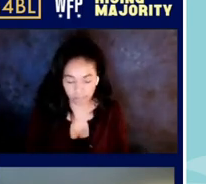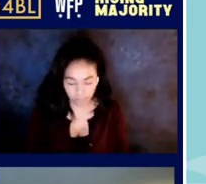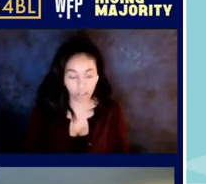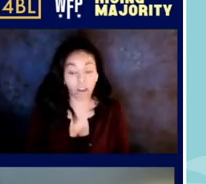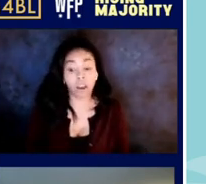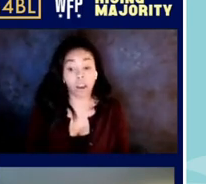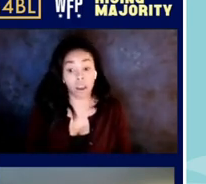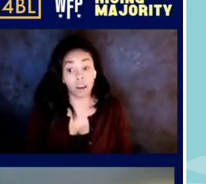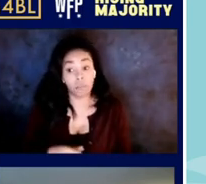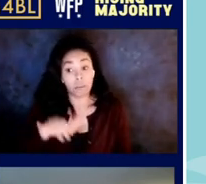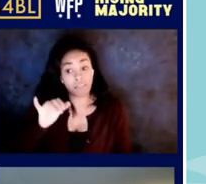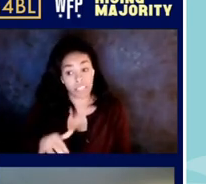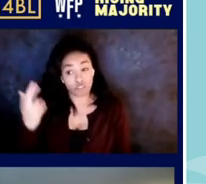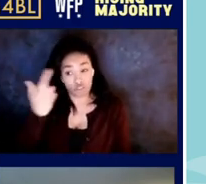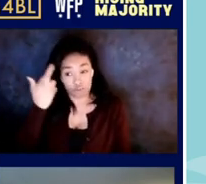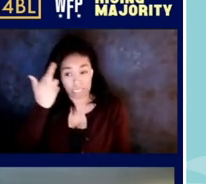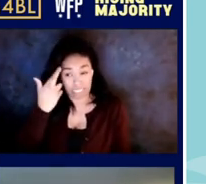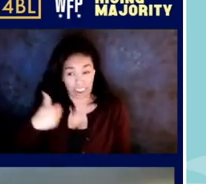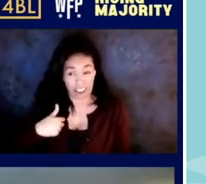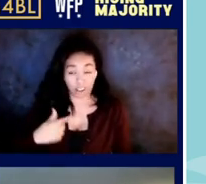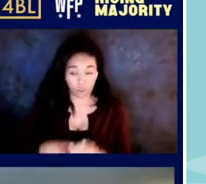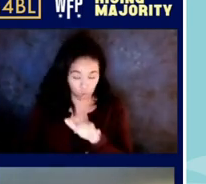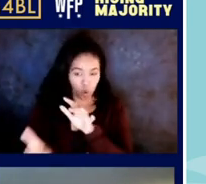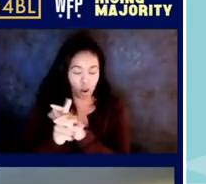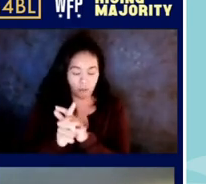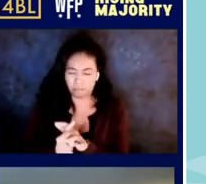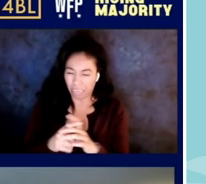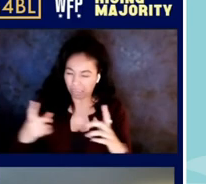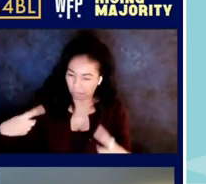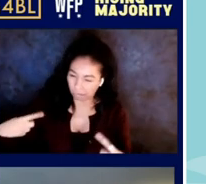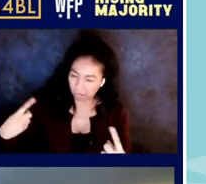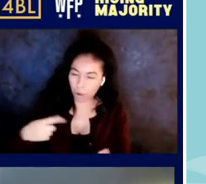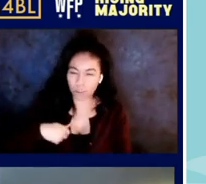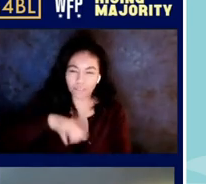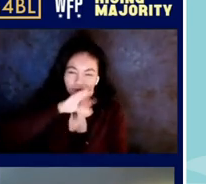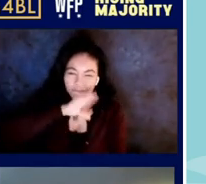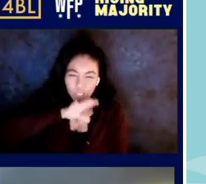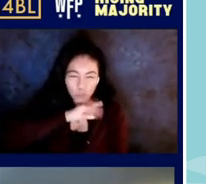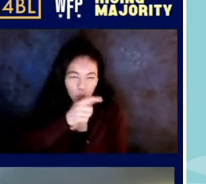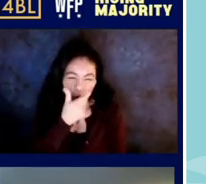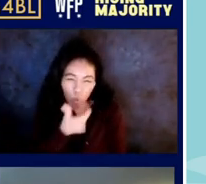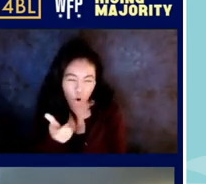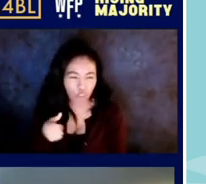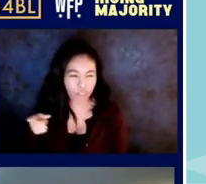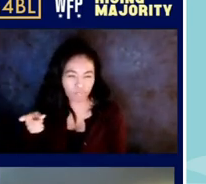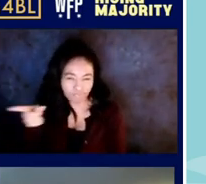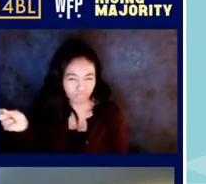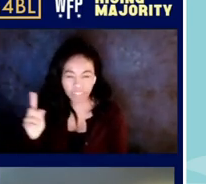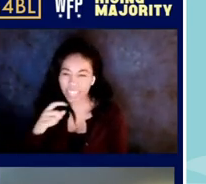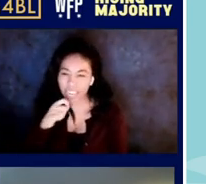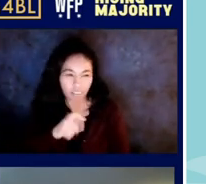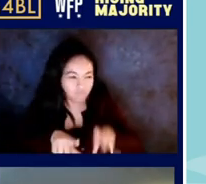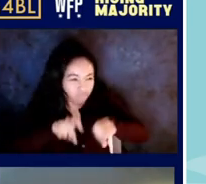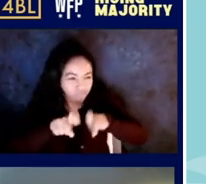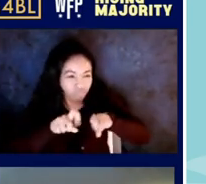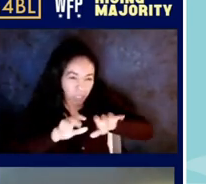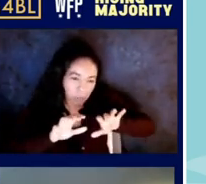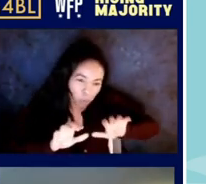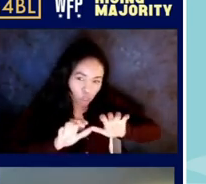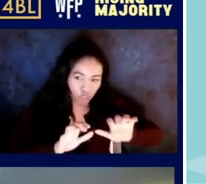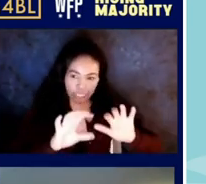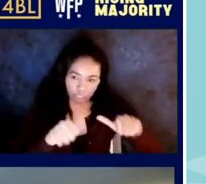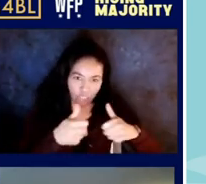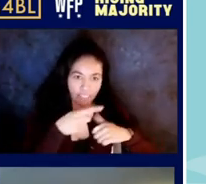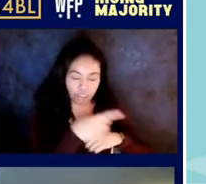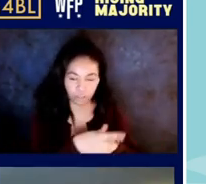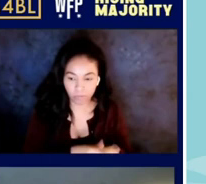reasons why I went there, because I was frustrated by the lack of pushback and questioning that the governor was receiving. So I wanted